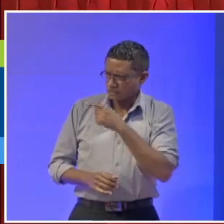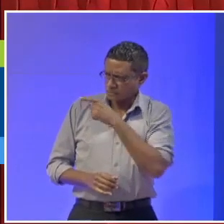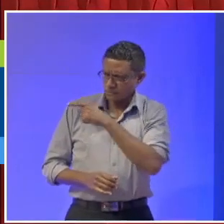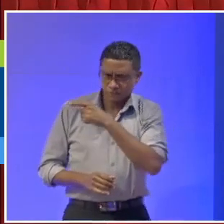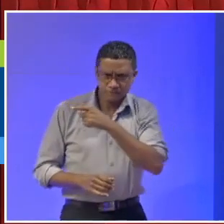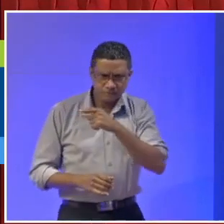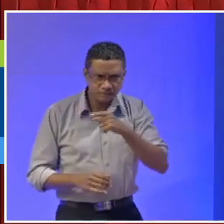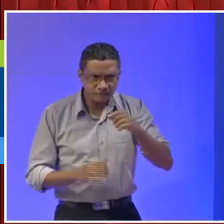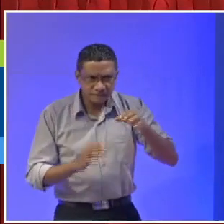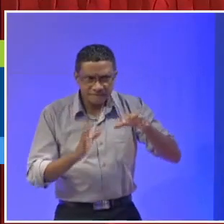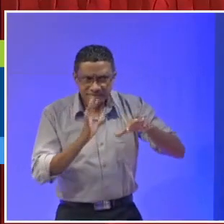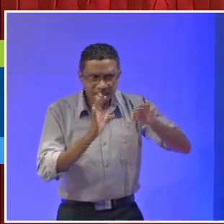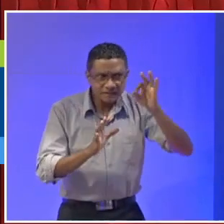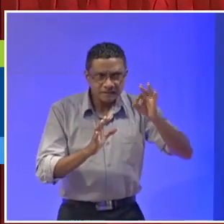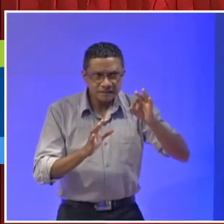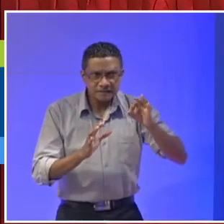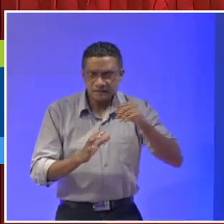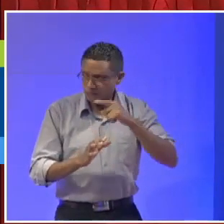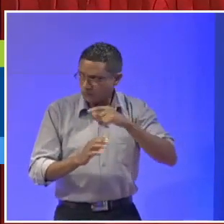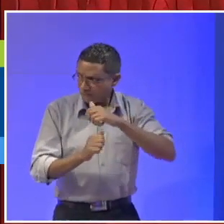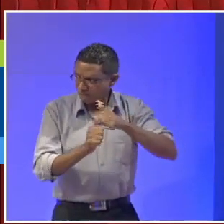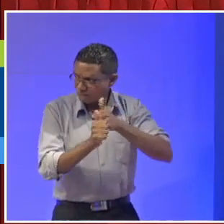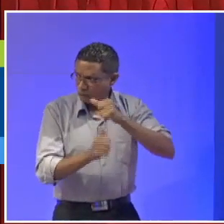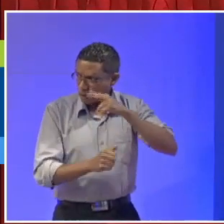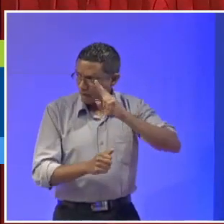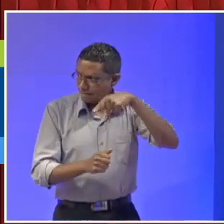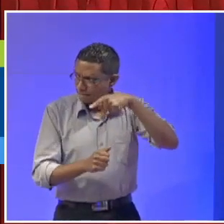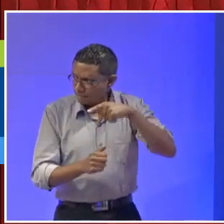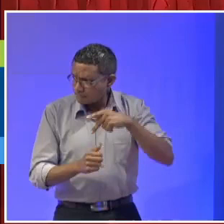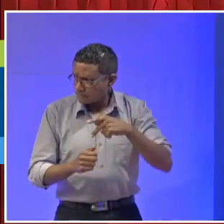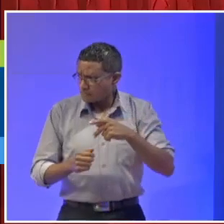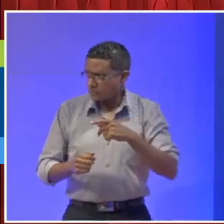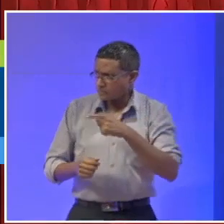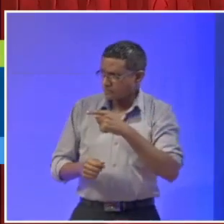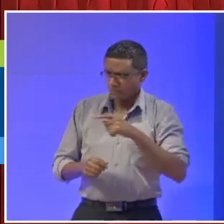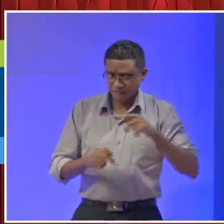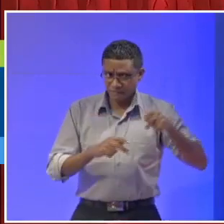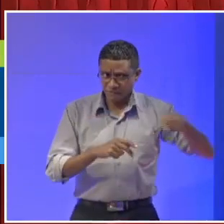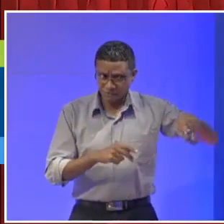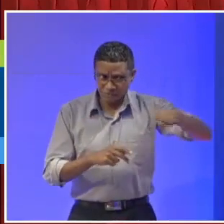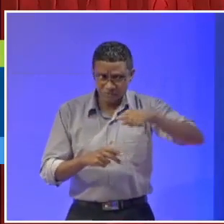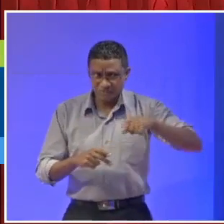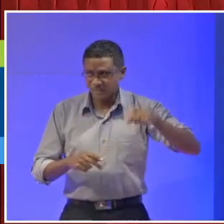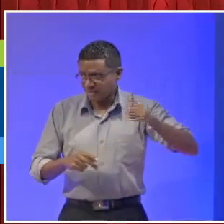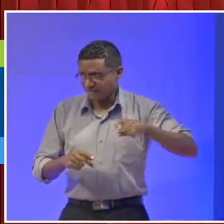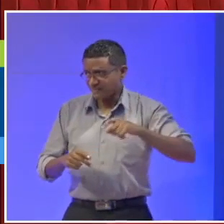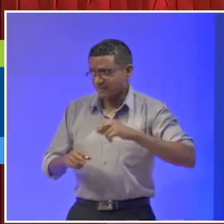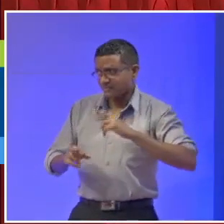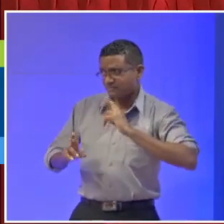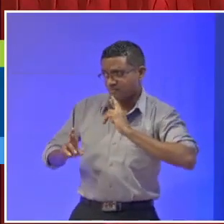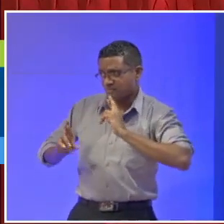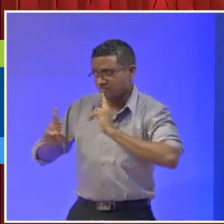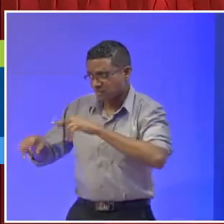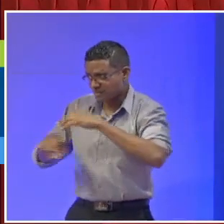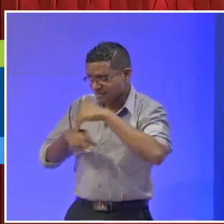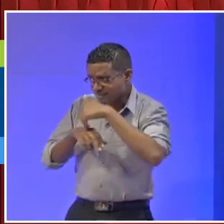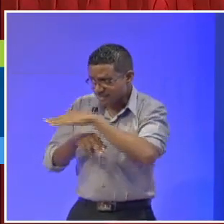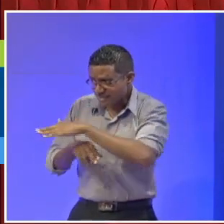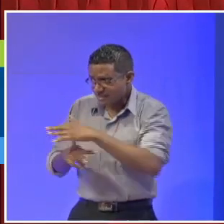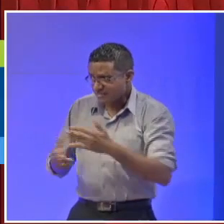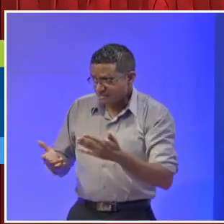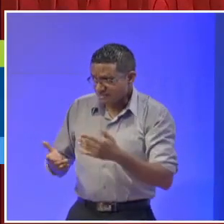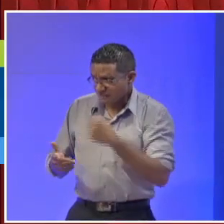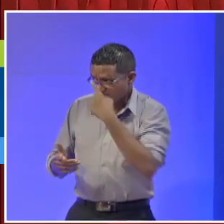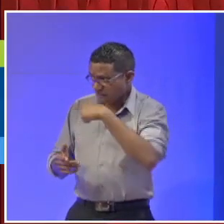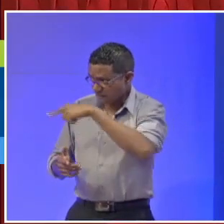that all these persons need to file reports, official reports, in order to have their claims investigated?